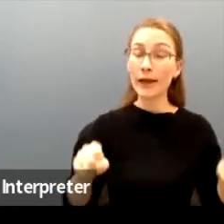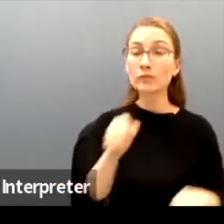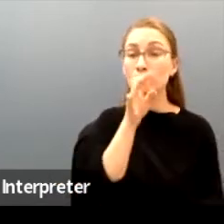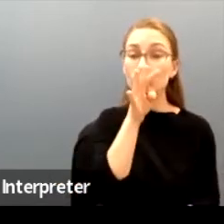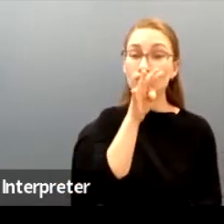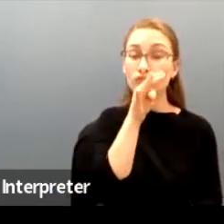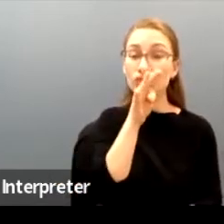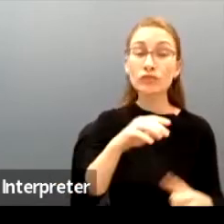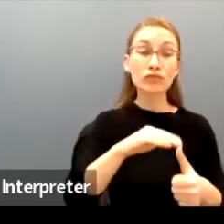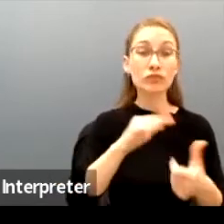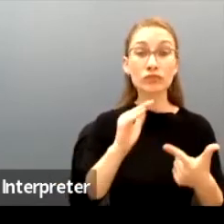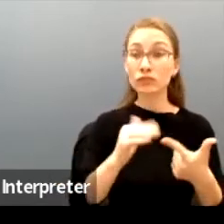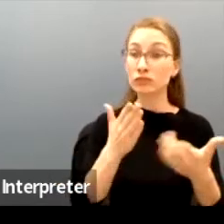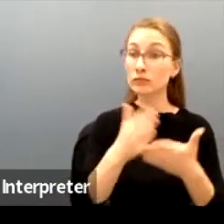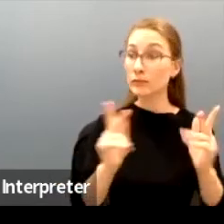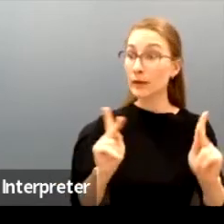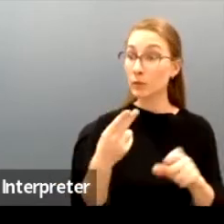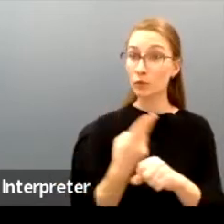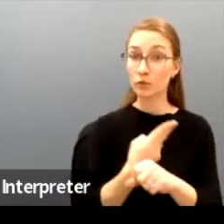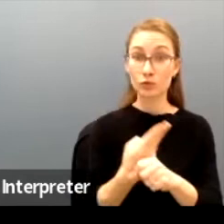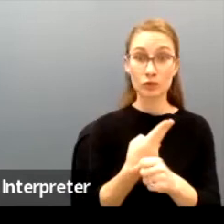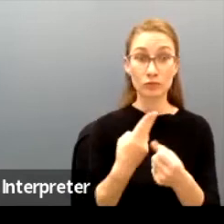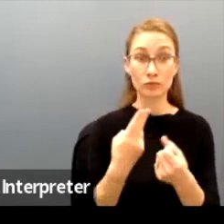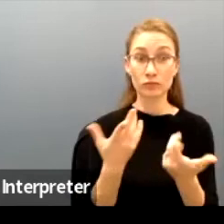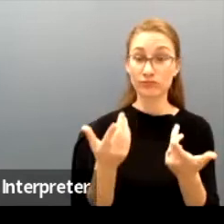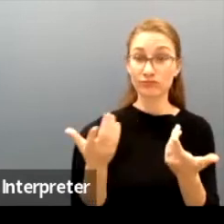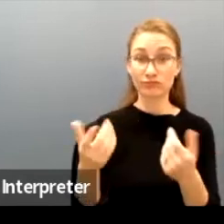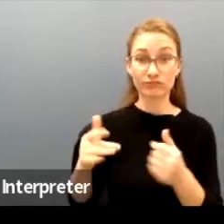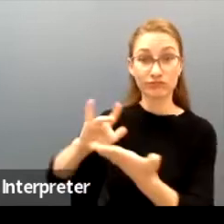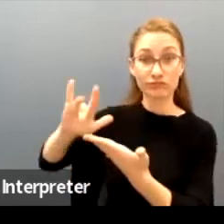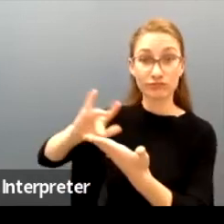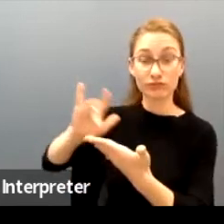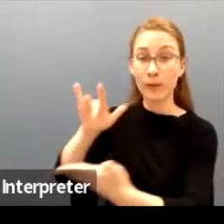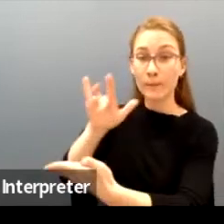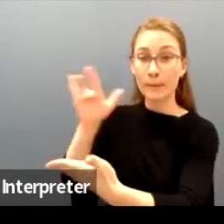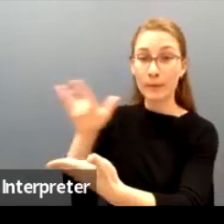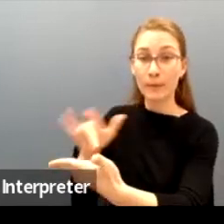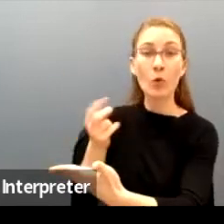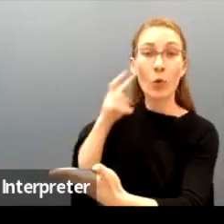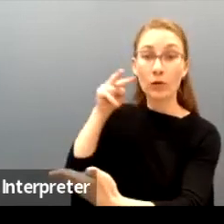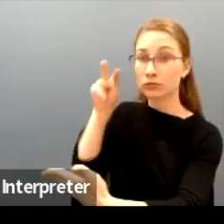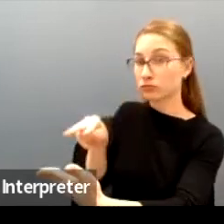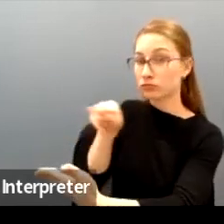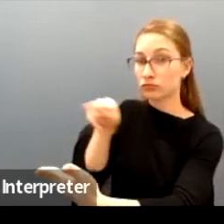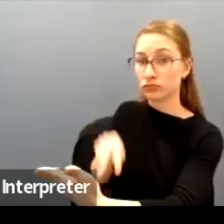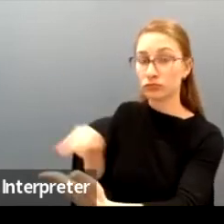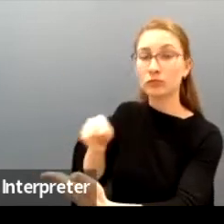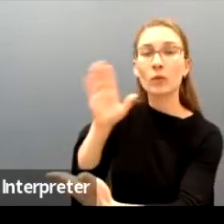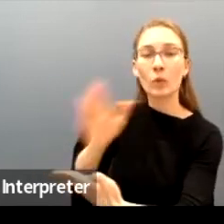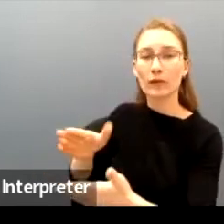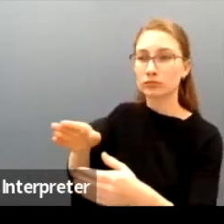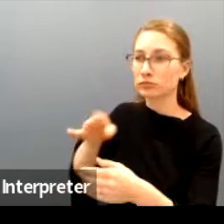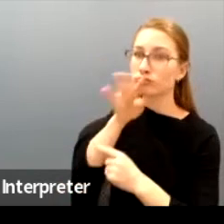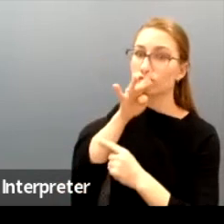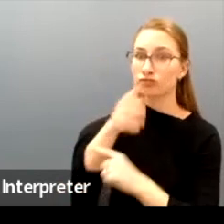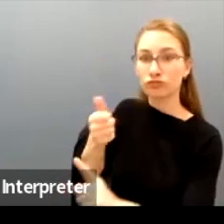mouth, but other times people are able to communicate using words from a device. And that's really what AAC is for. It's just a